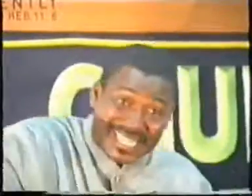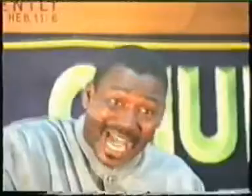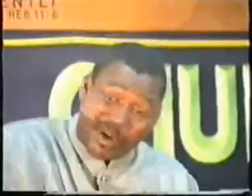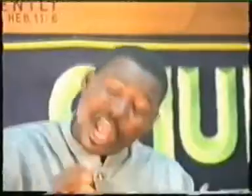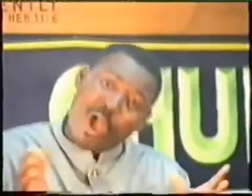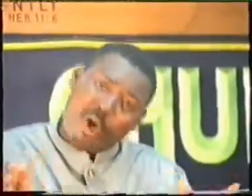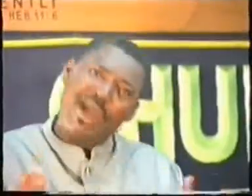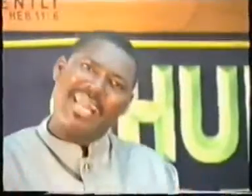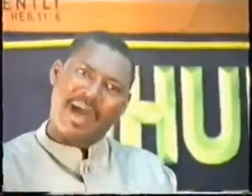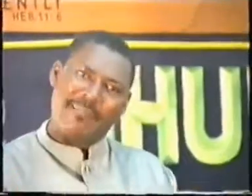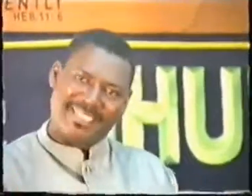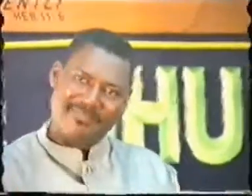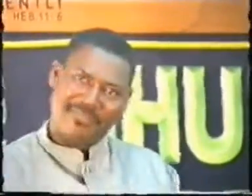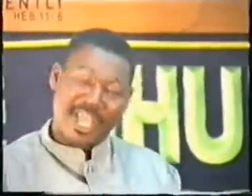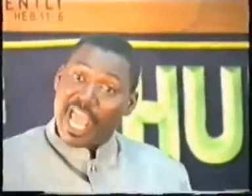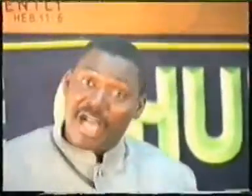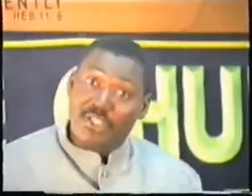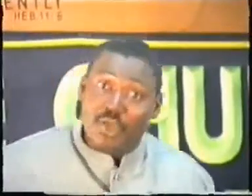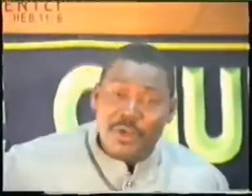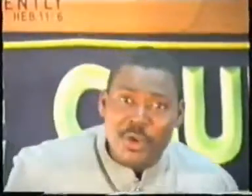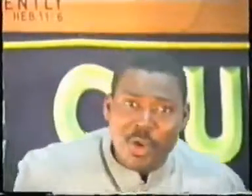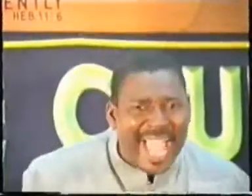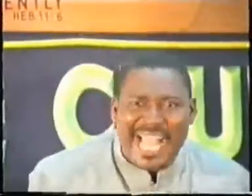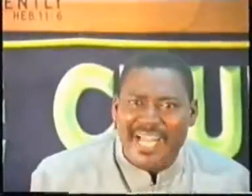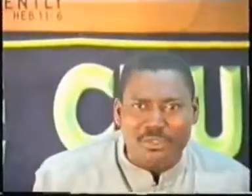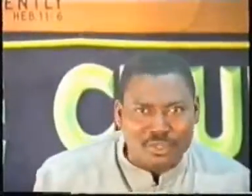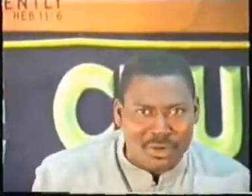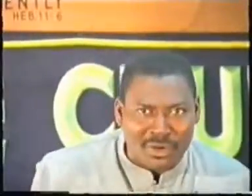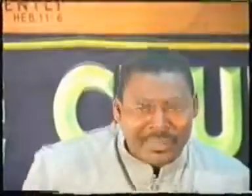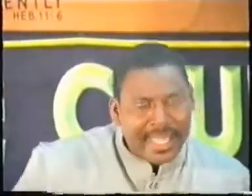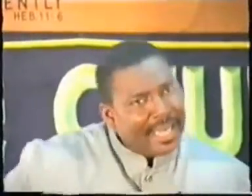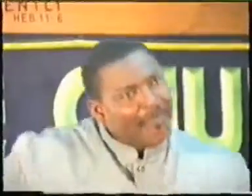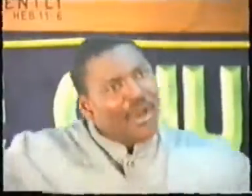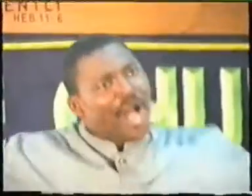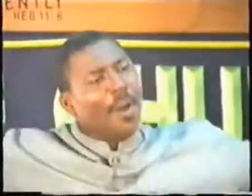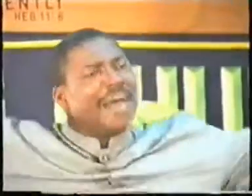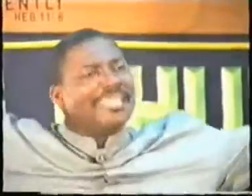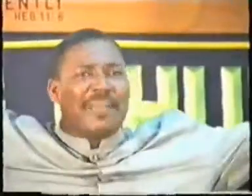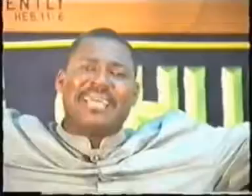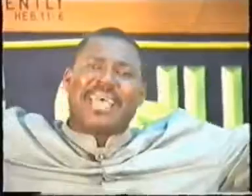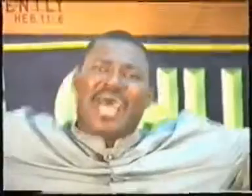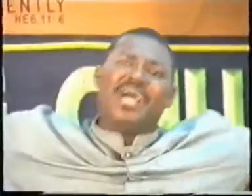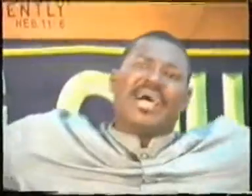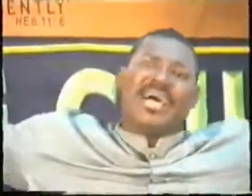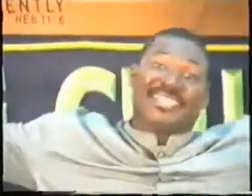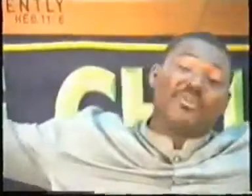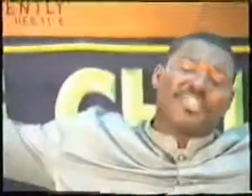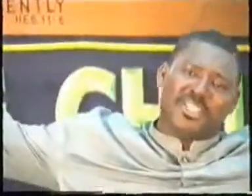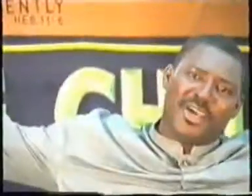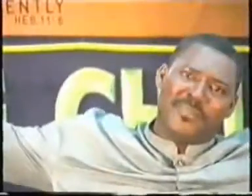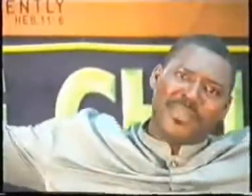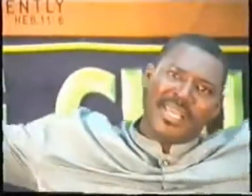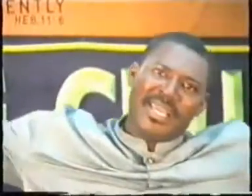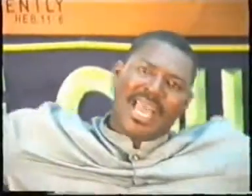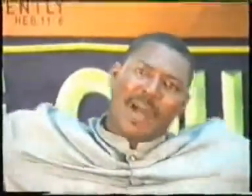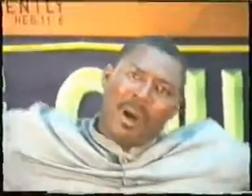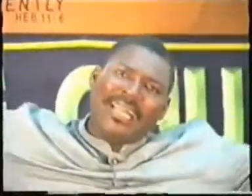emphasis is in ano, a ho and a abigina. And to so do and can't use some of them. Tell me, don't go past the best 6 weeks in